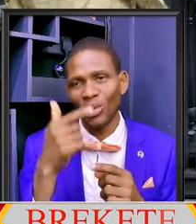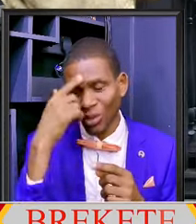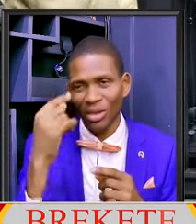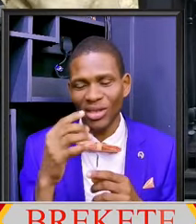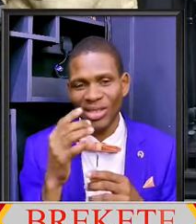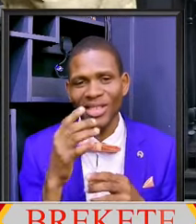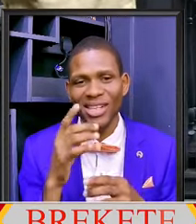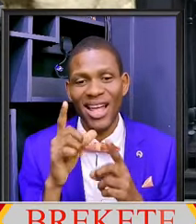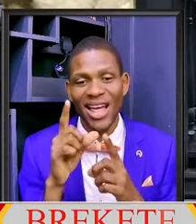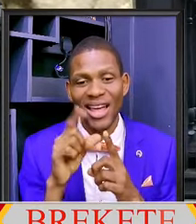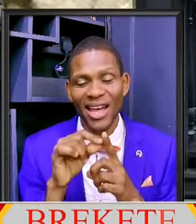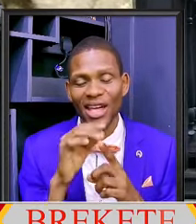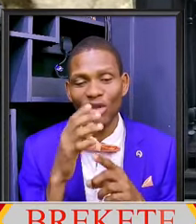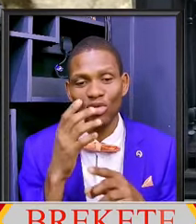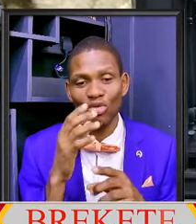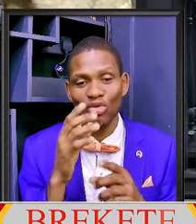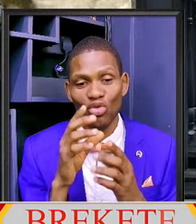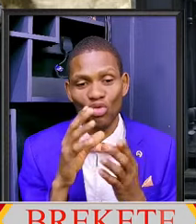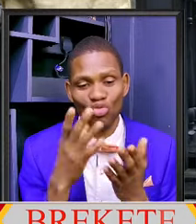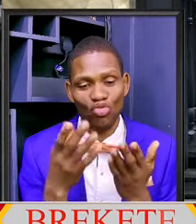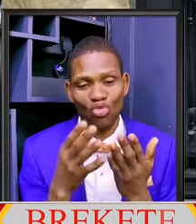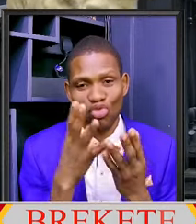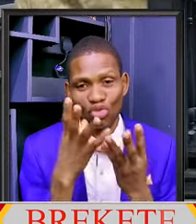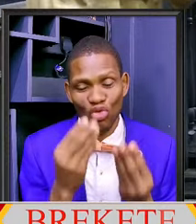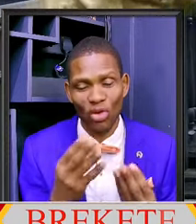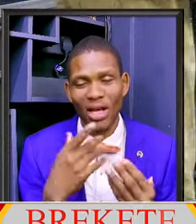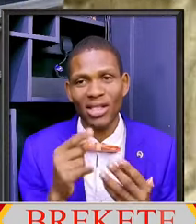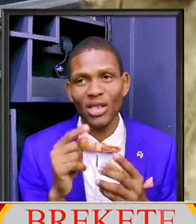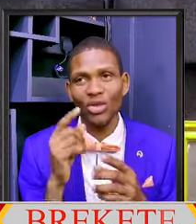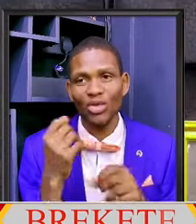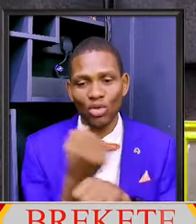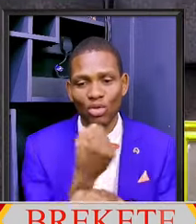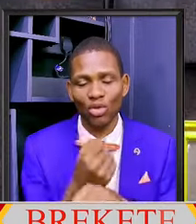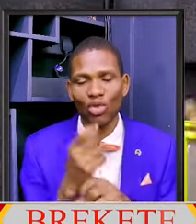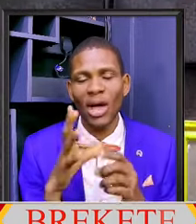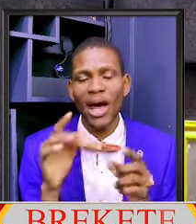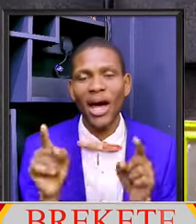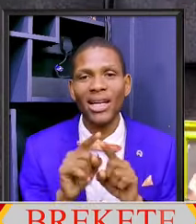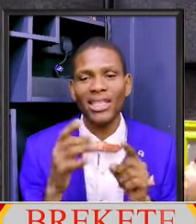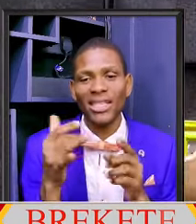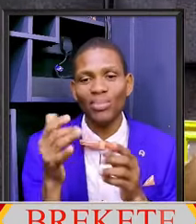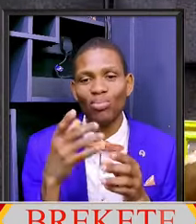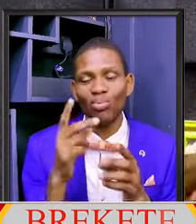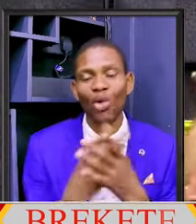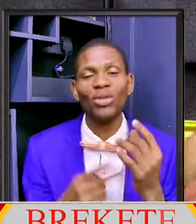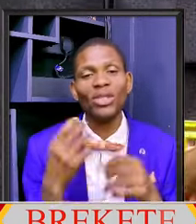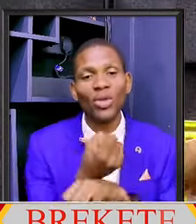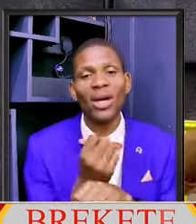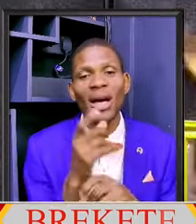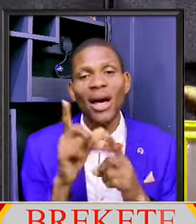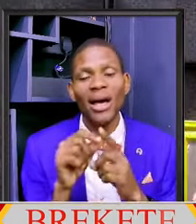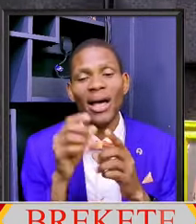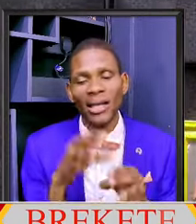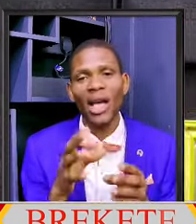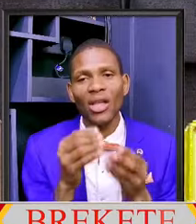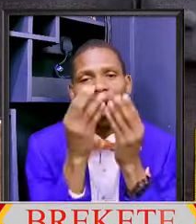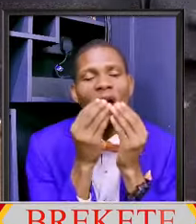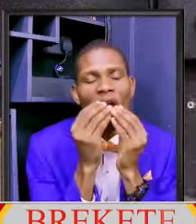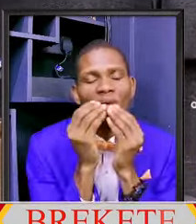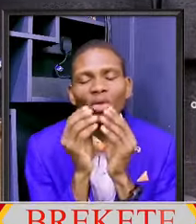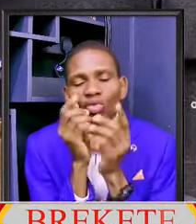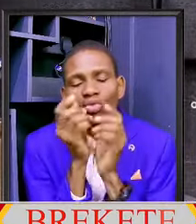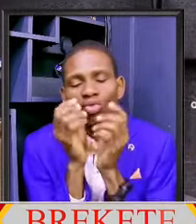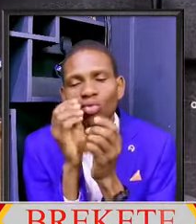is soft. The stone is hard. So as the rice and stone enter your mouth, you just sort them out separate, separate, separate. You swallow the rice, you throw the stone.